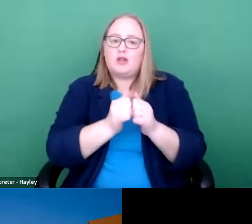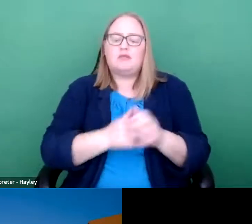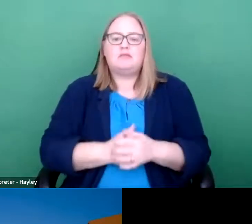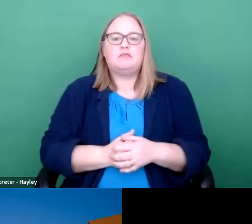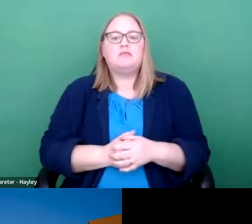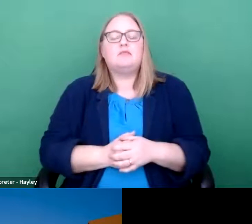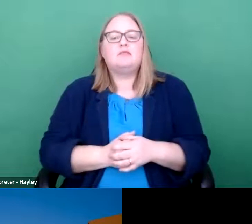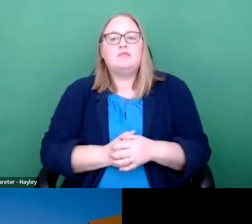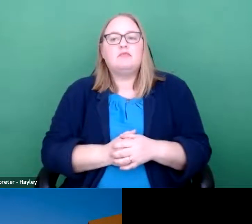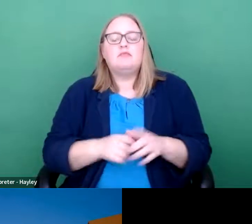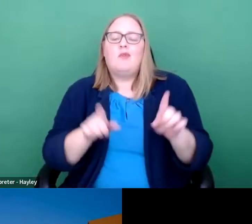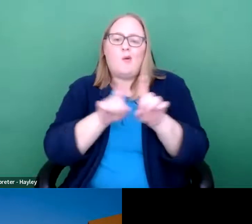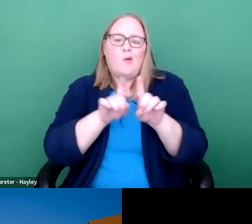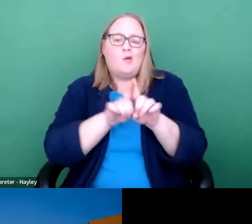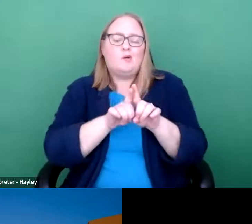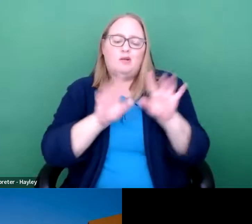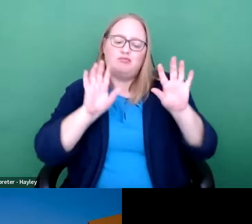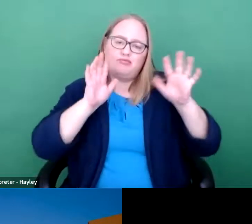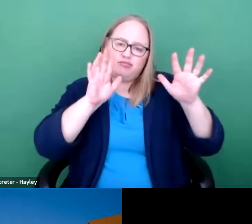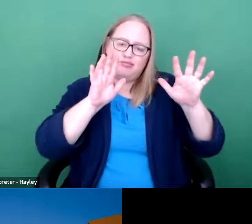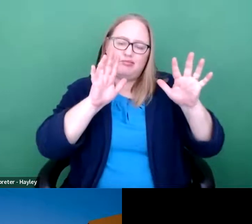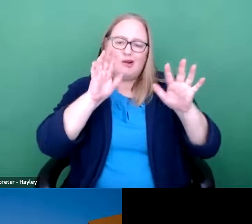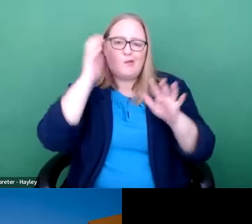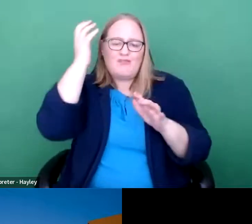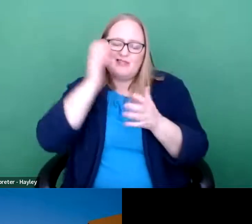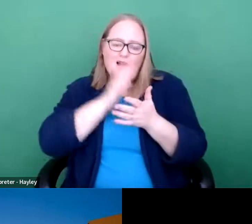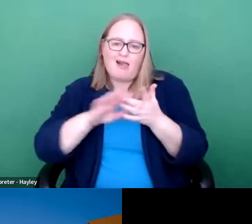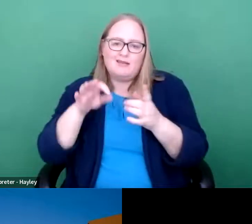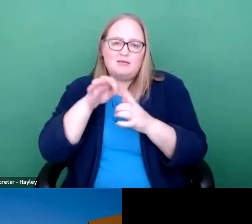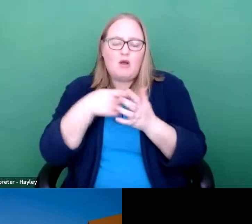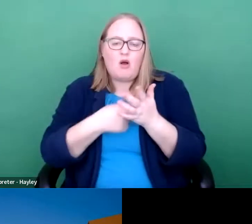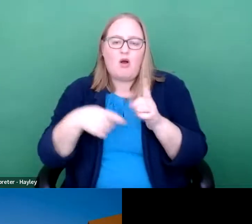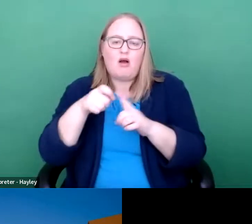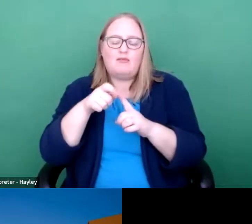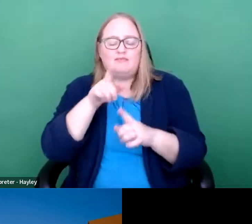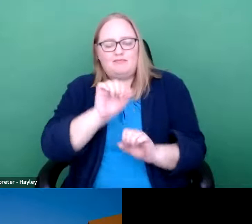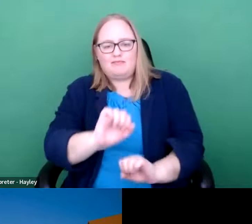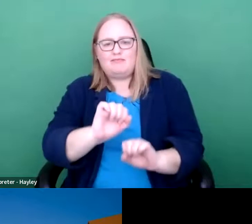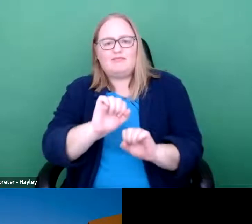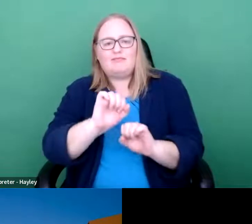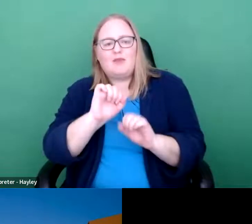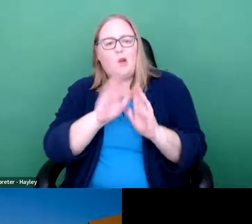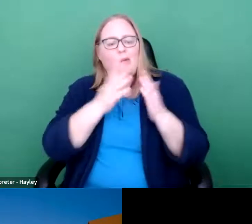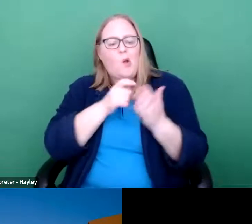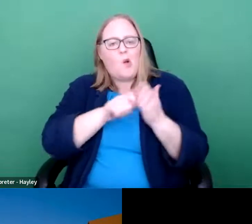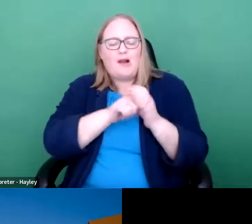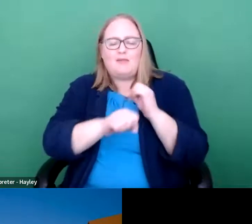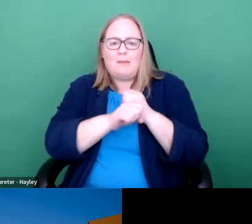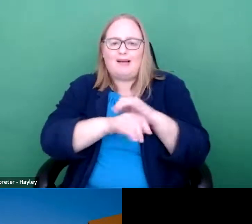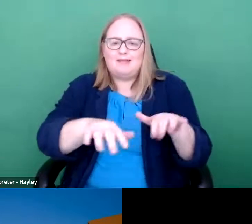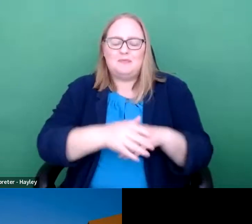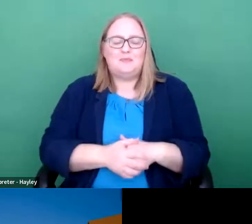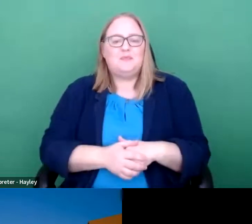want to congratulate Professor Helsper on the publication of her new book. The Digital Disconnect is